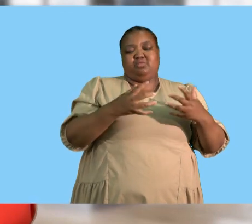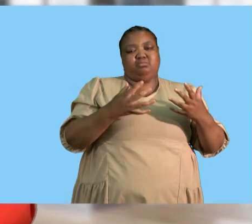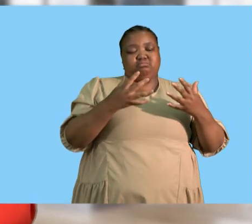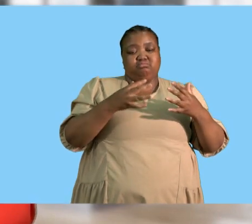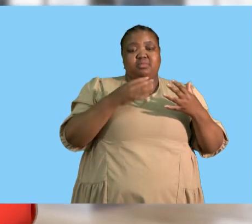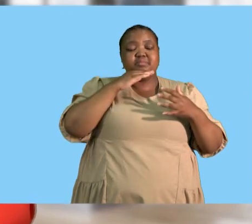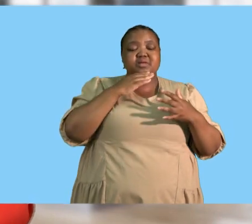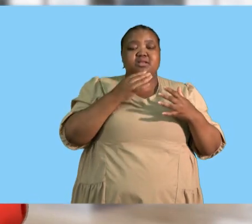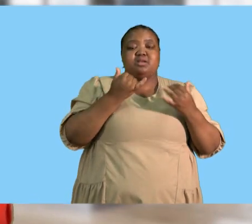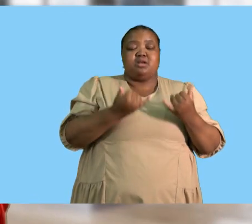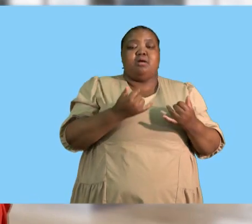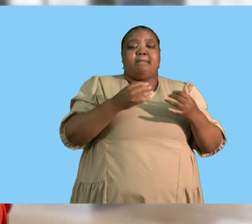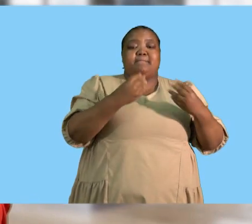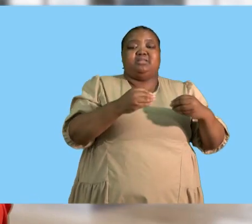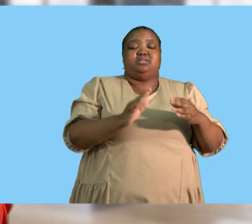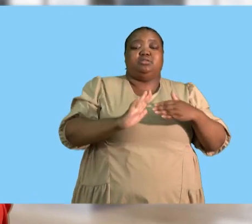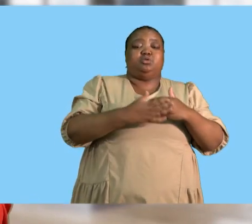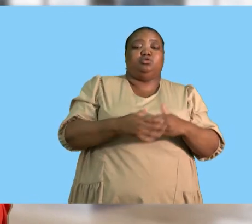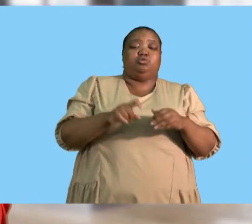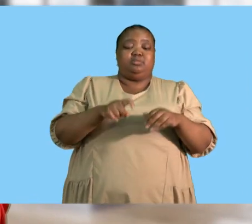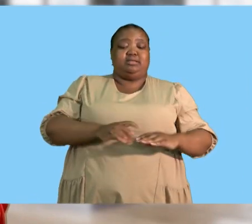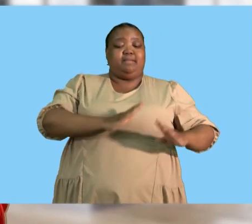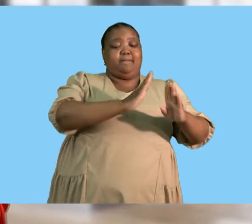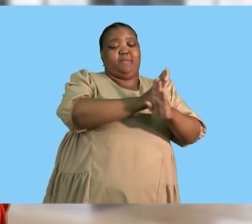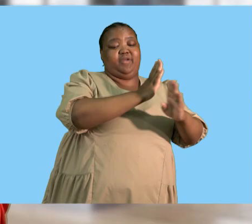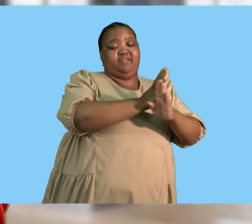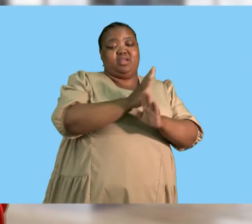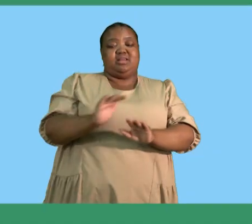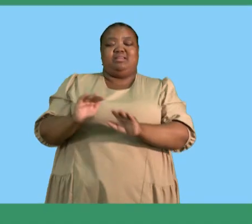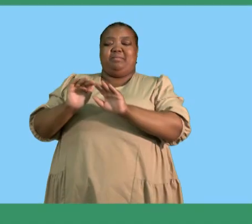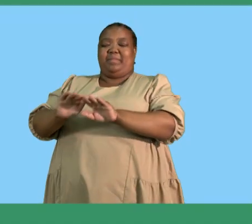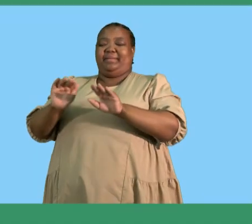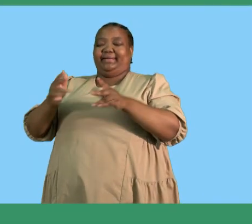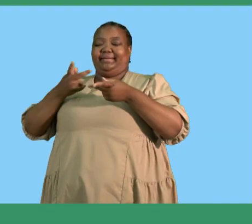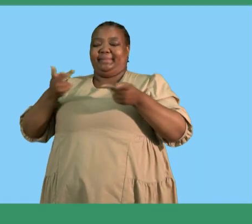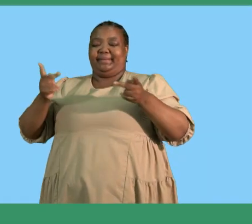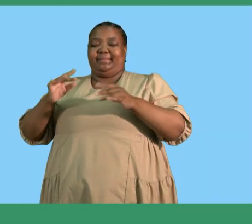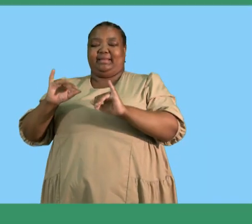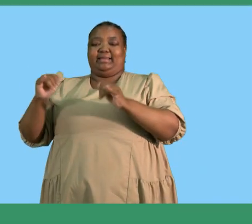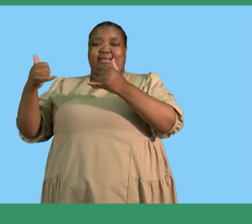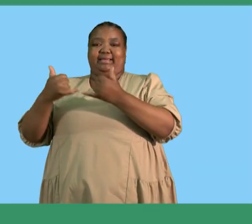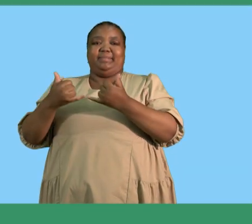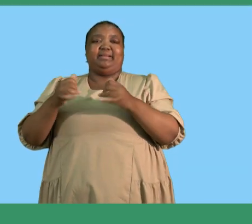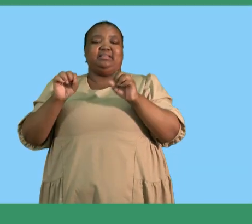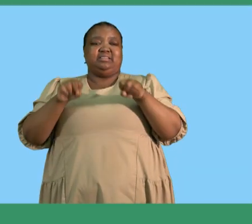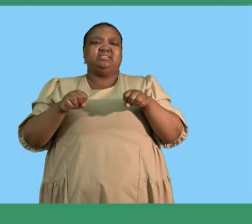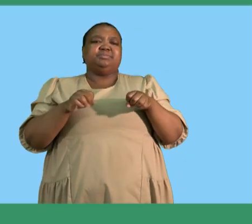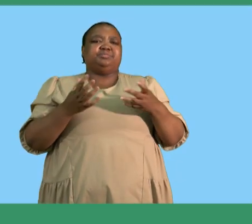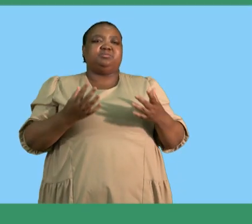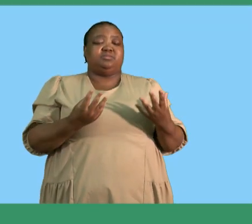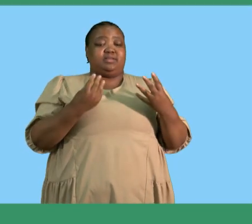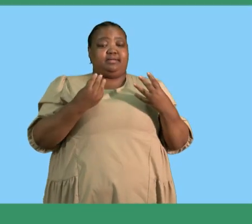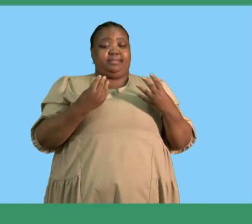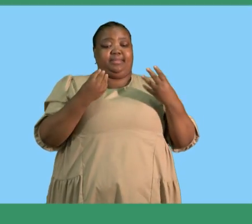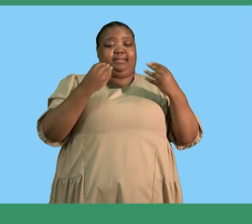close. Then when you look at a private and a public company, you must note to say that the